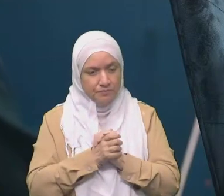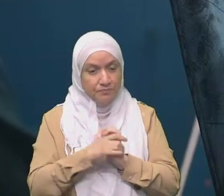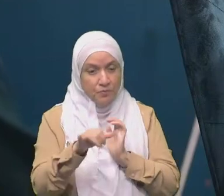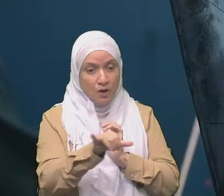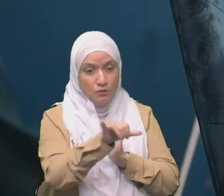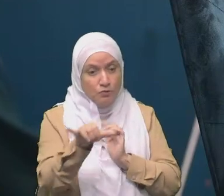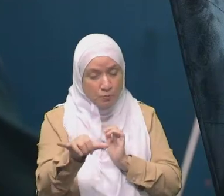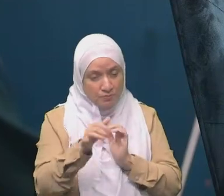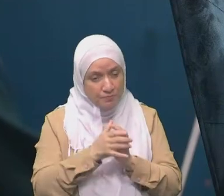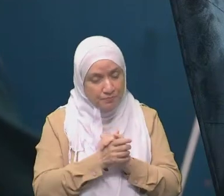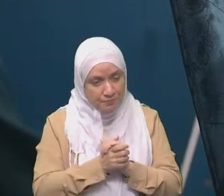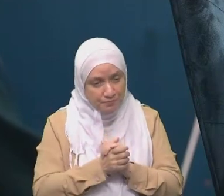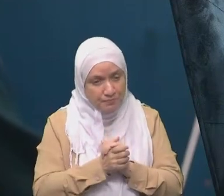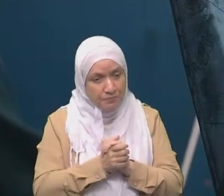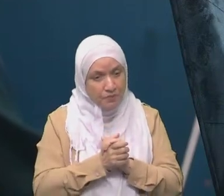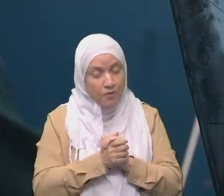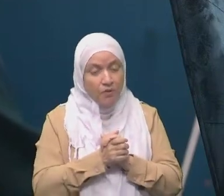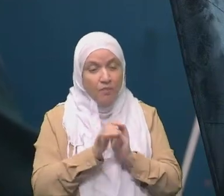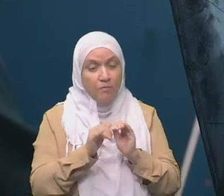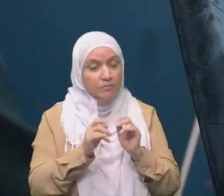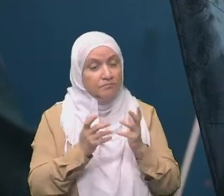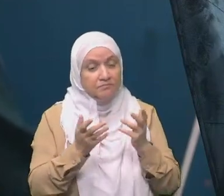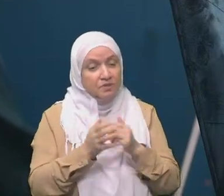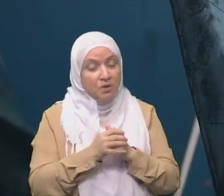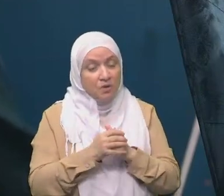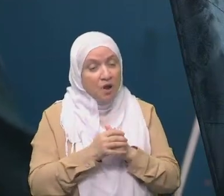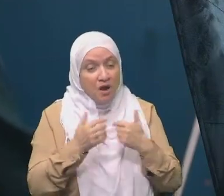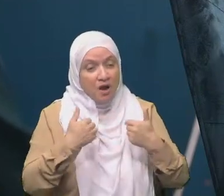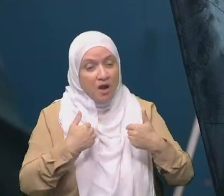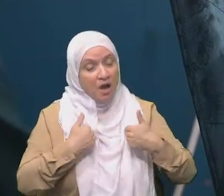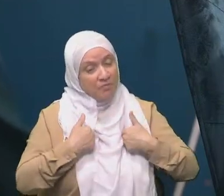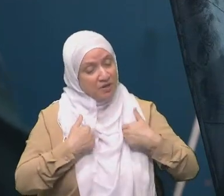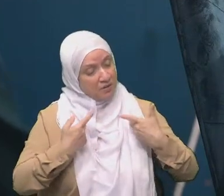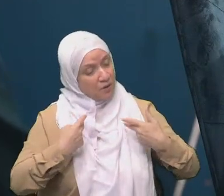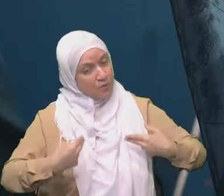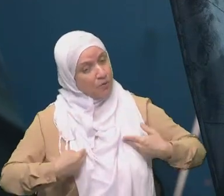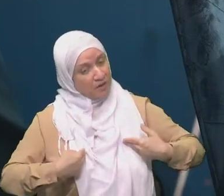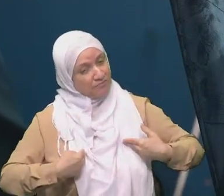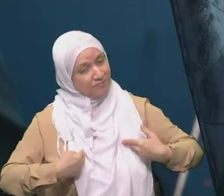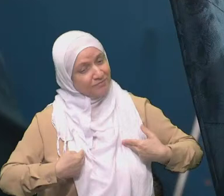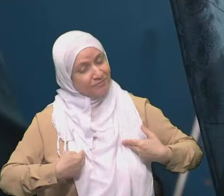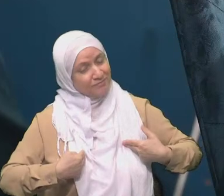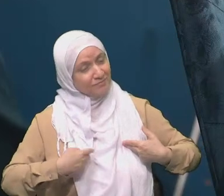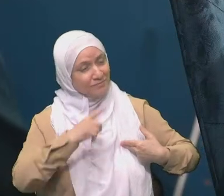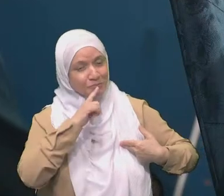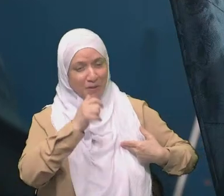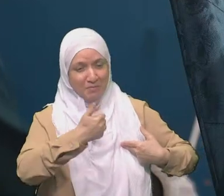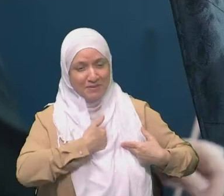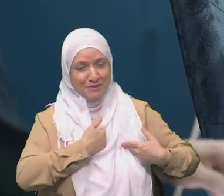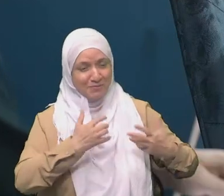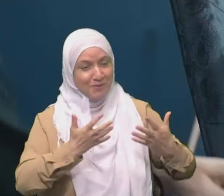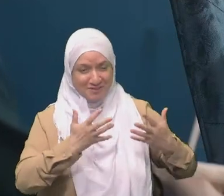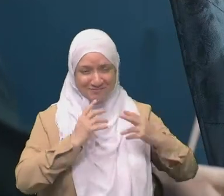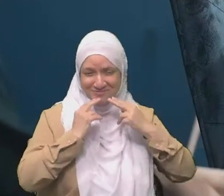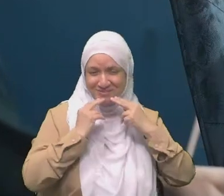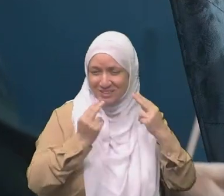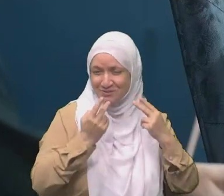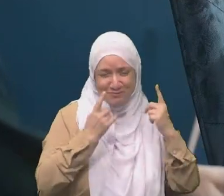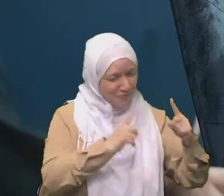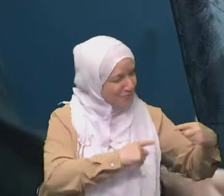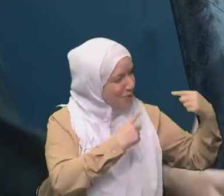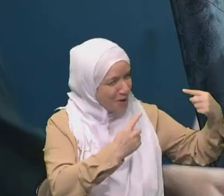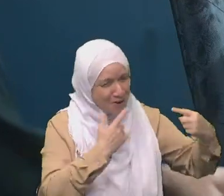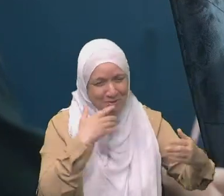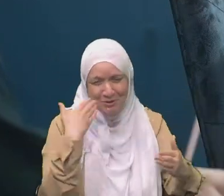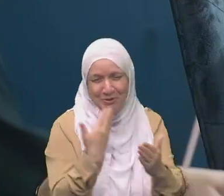I not to sin? People before me, these people, this, and so they basically kind of like compare themselves to other people